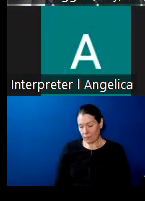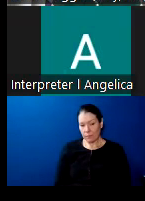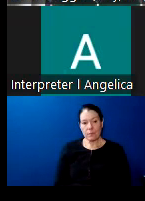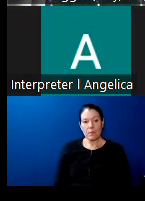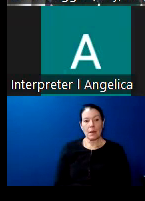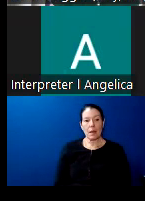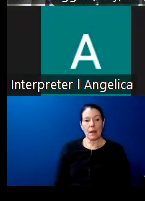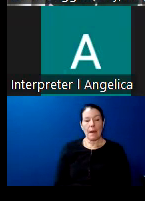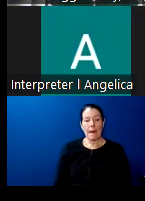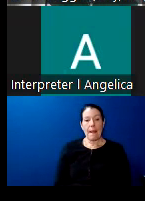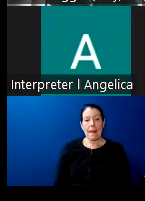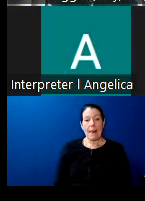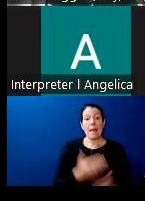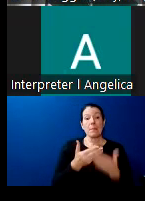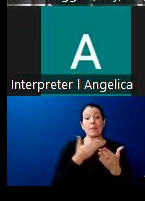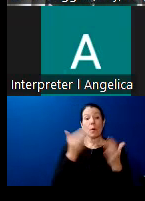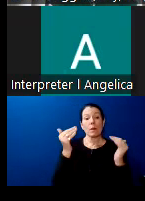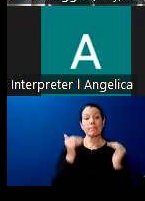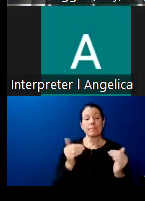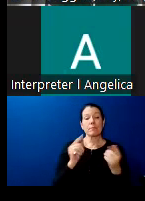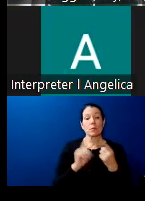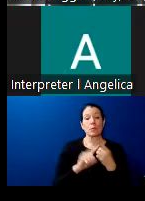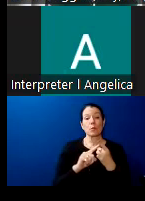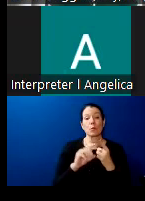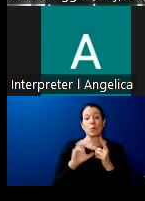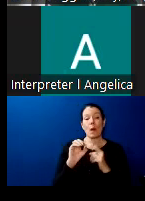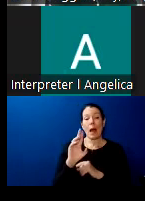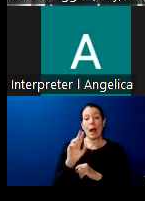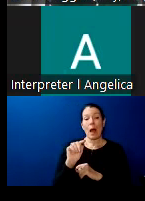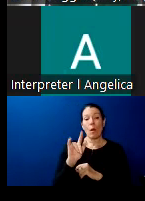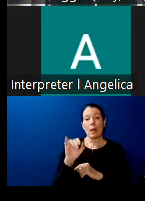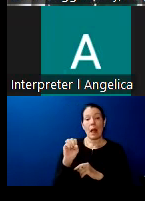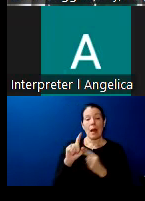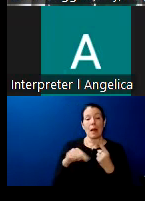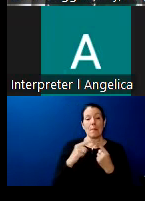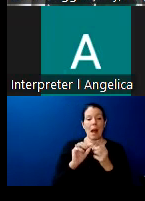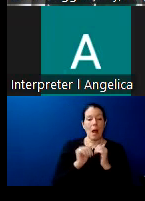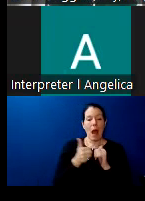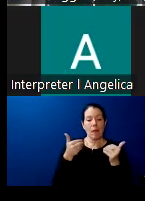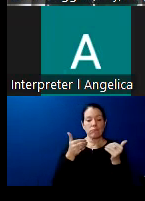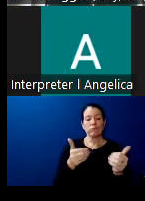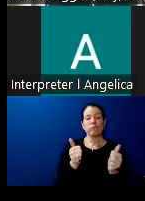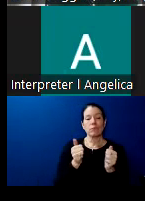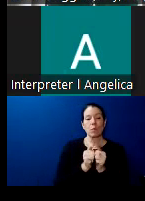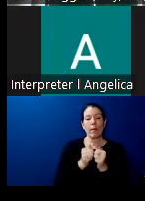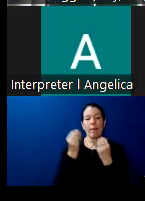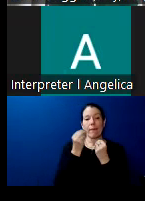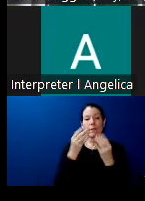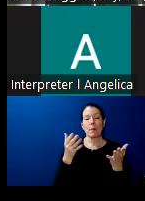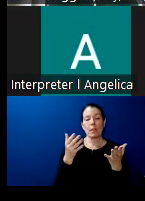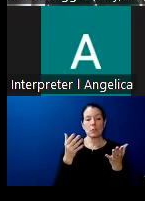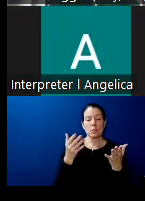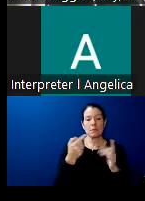All right, so before we move on to an outline of how we can move forward with the information gathered from